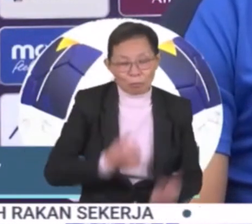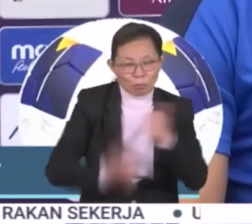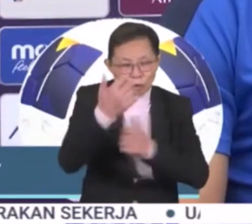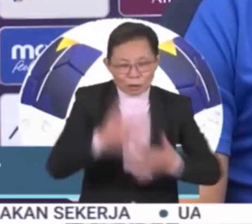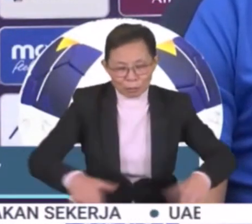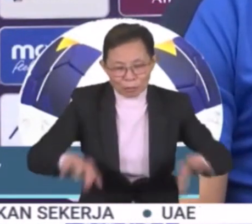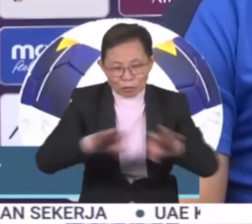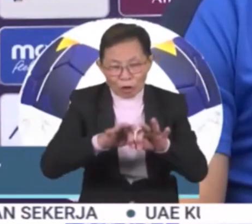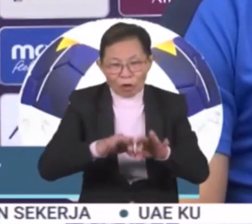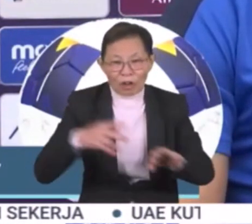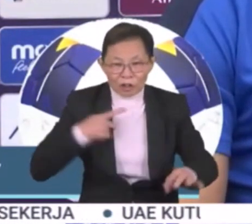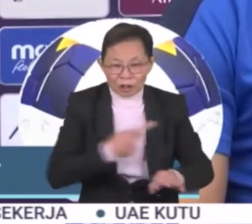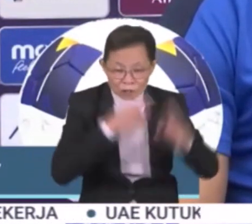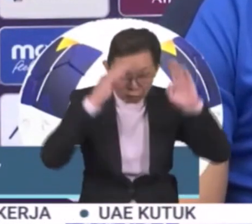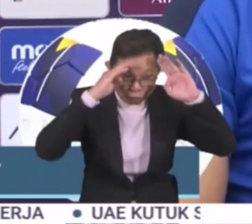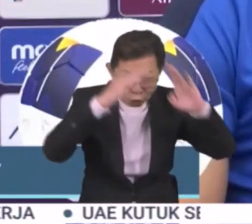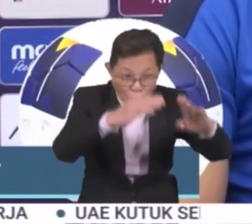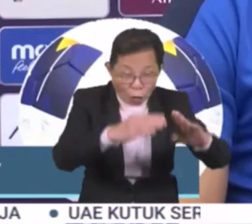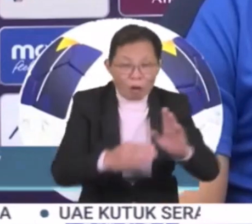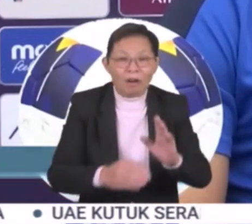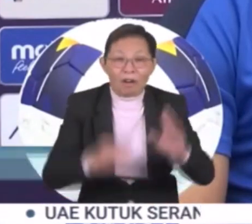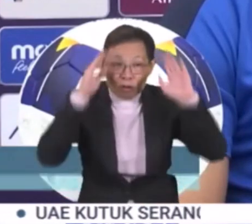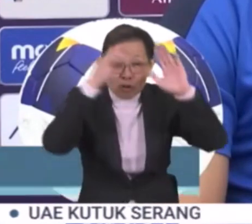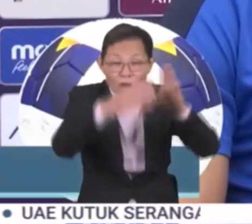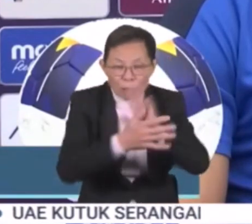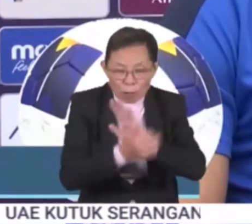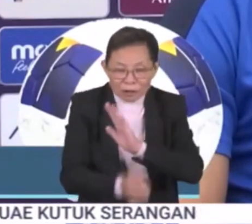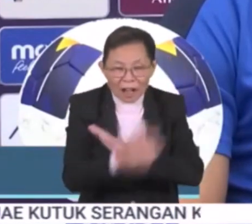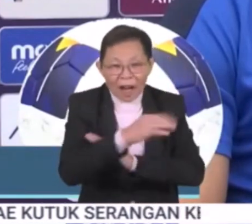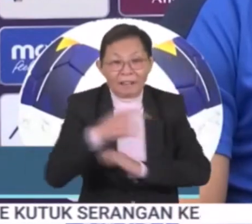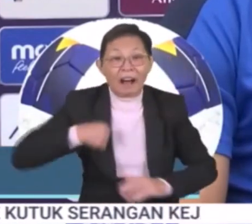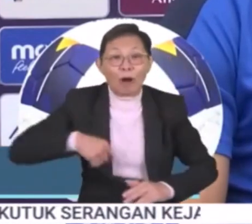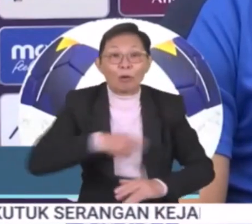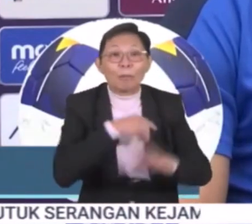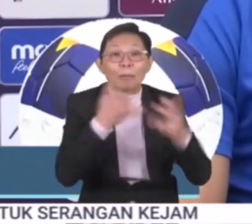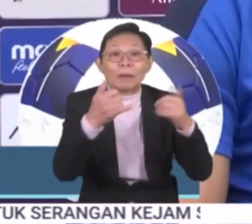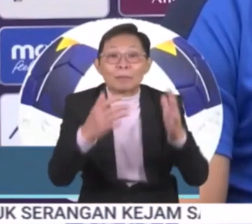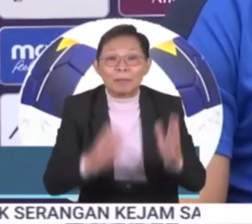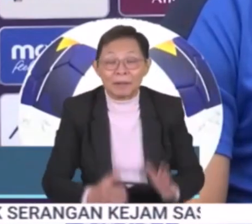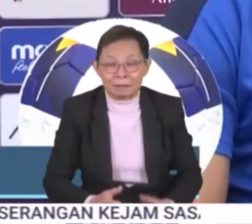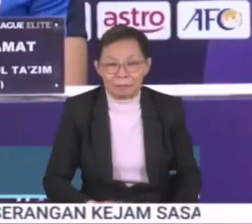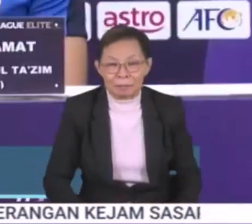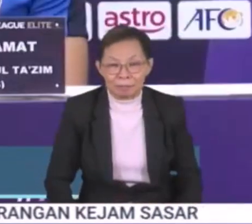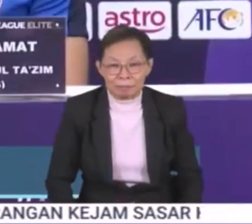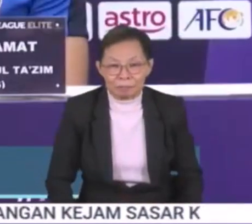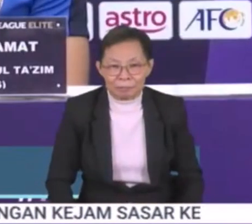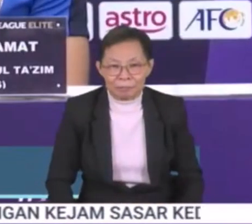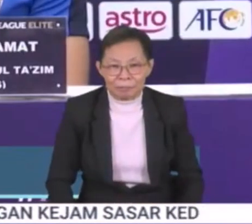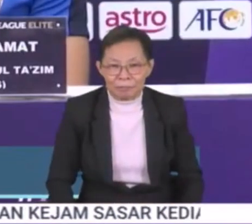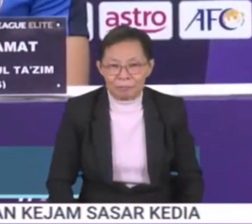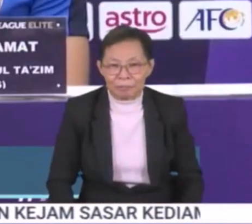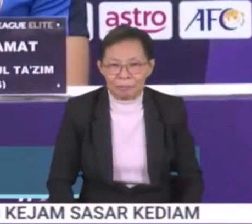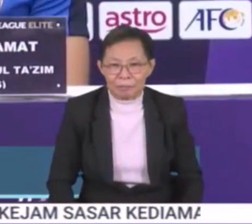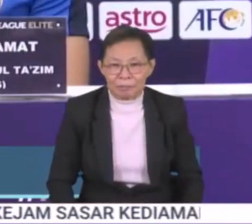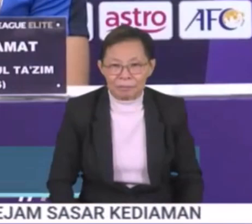in ourselves, to put focus in our potential, in our players, play as a team.